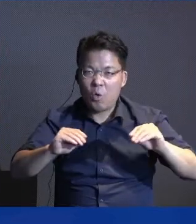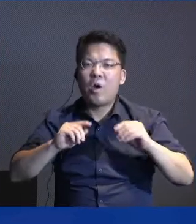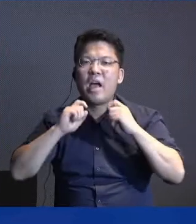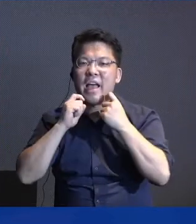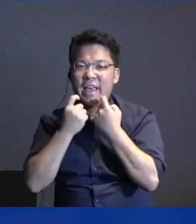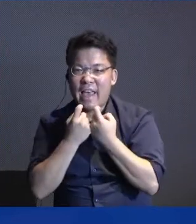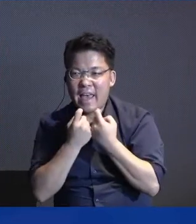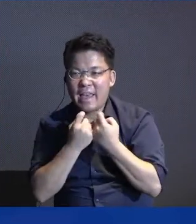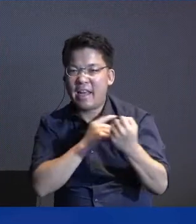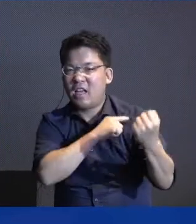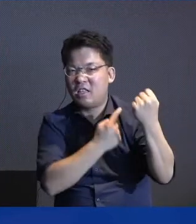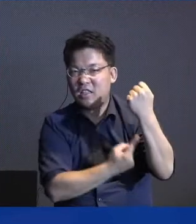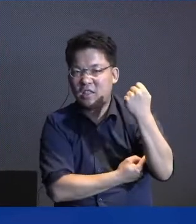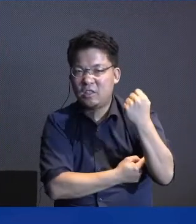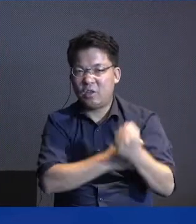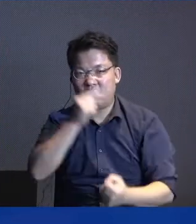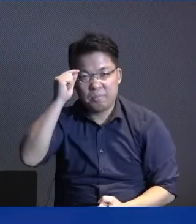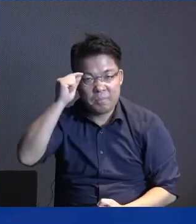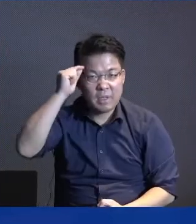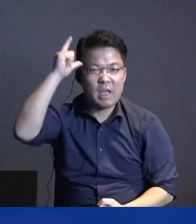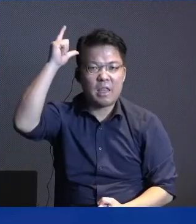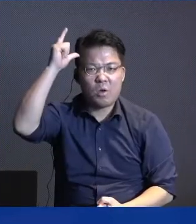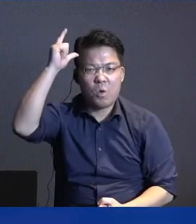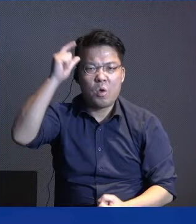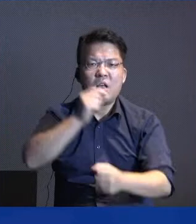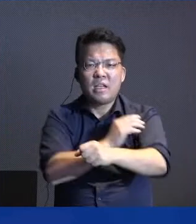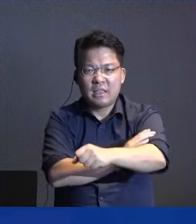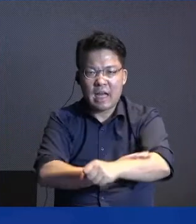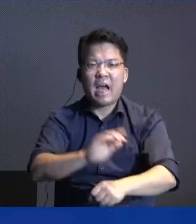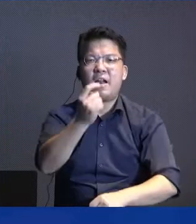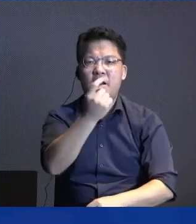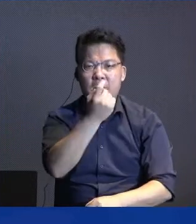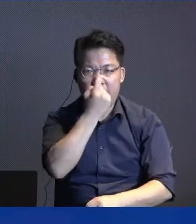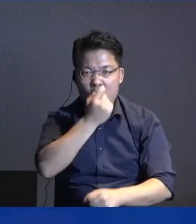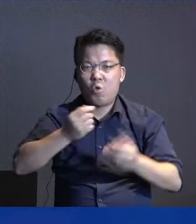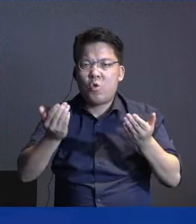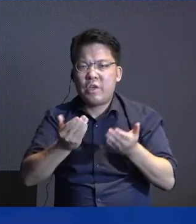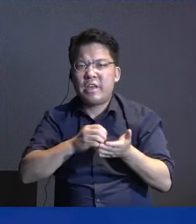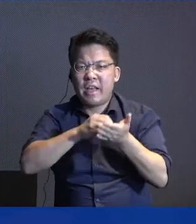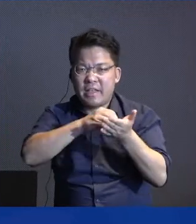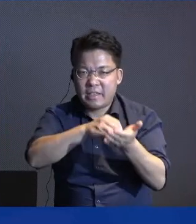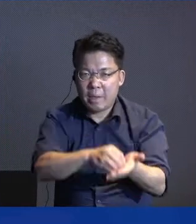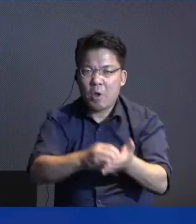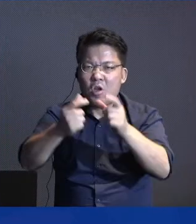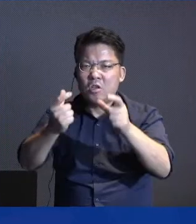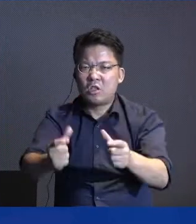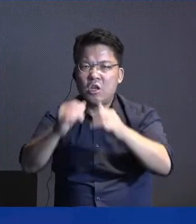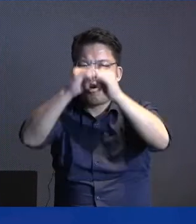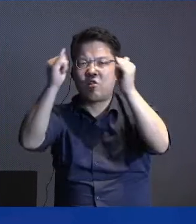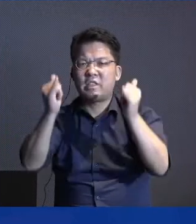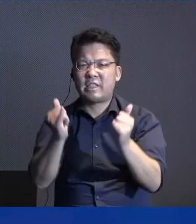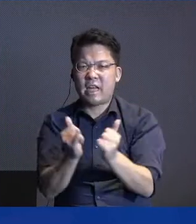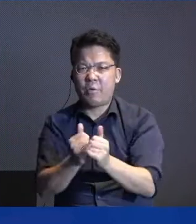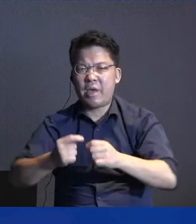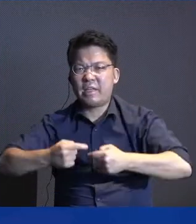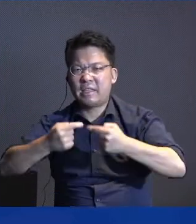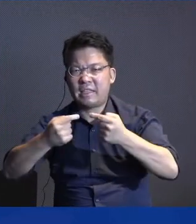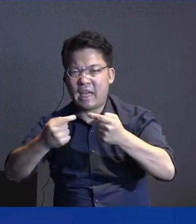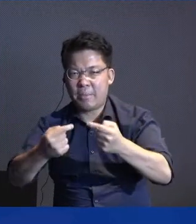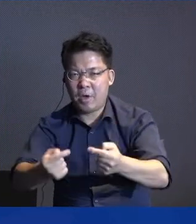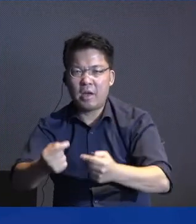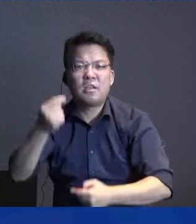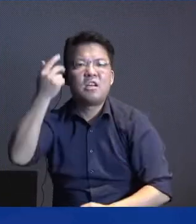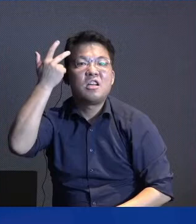and work well, and contribute to their community. And mental health is more than the absence of